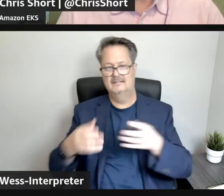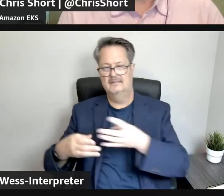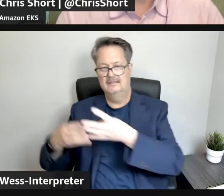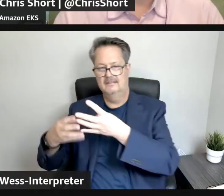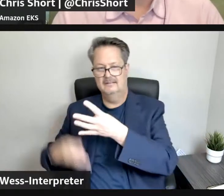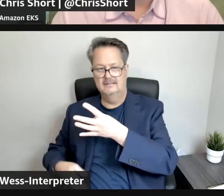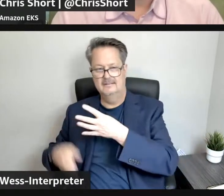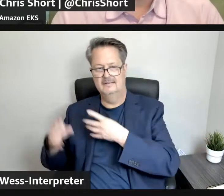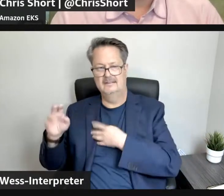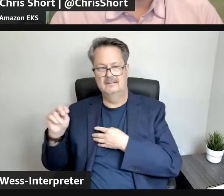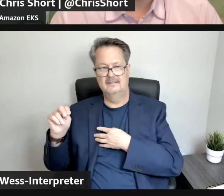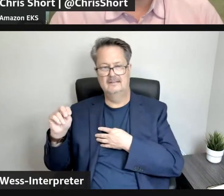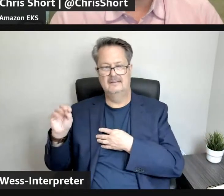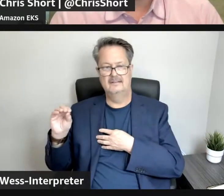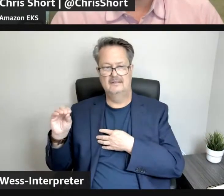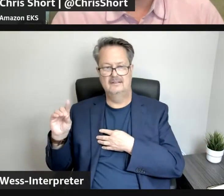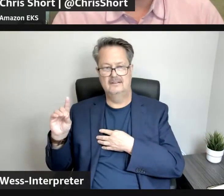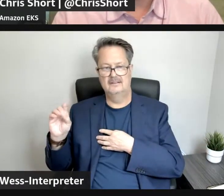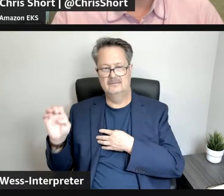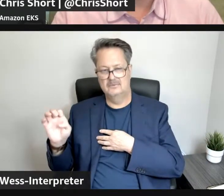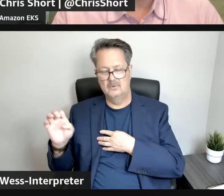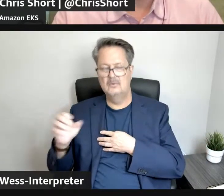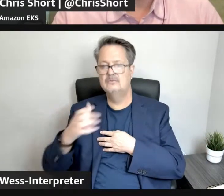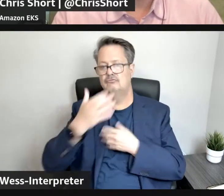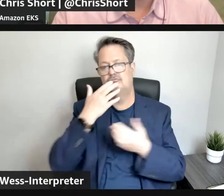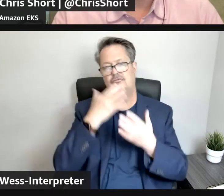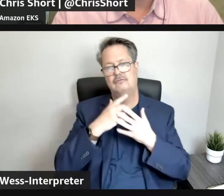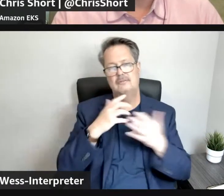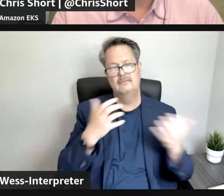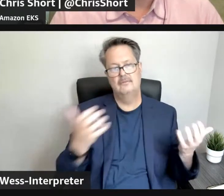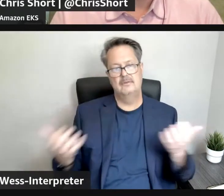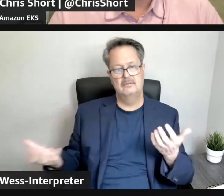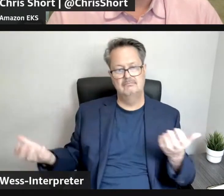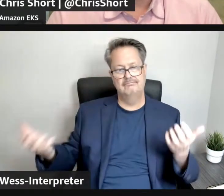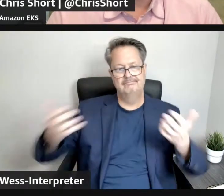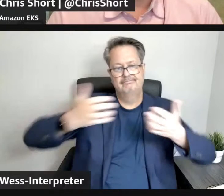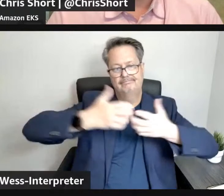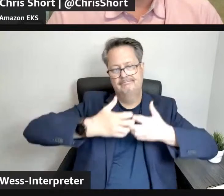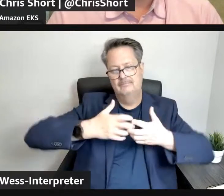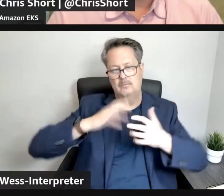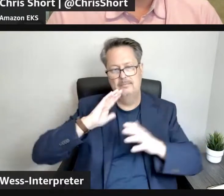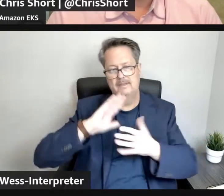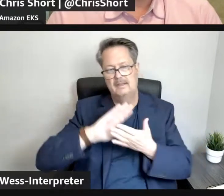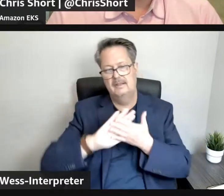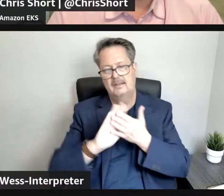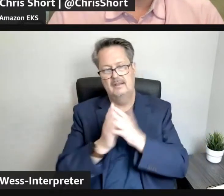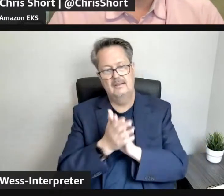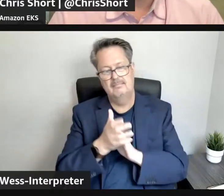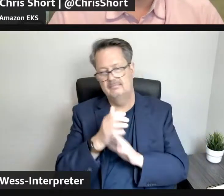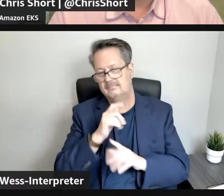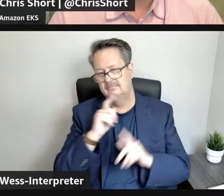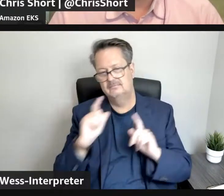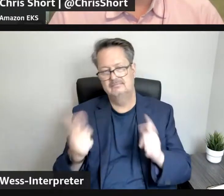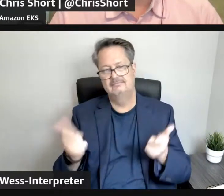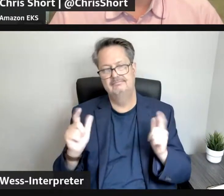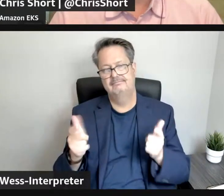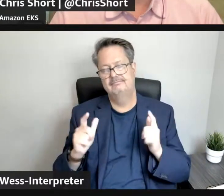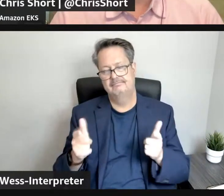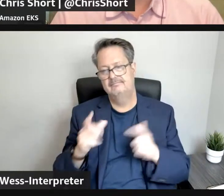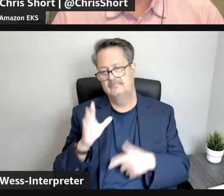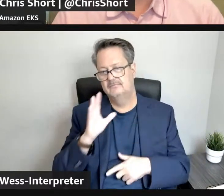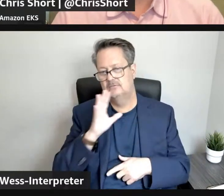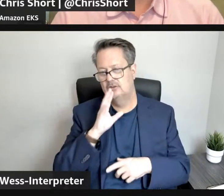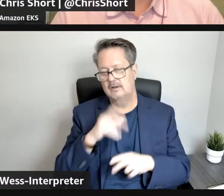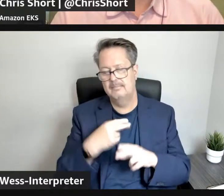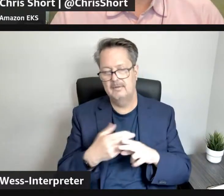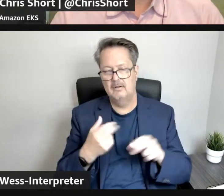lots and lots of managed node groups, over time they're going to become inefficient. So we talk about Carpenter can help really reduce the number of node